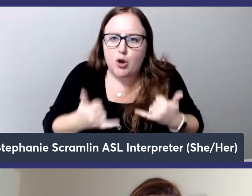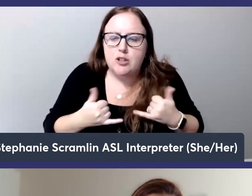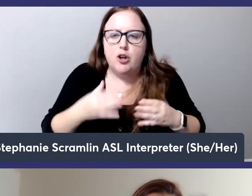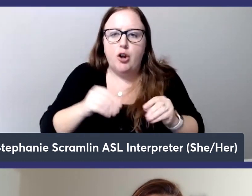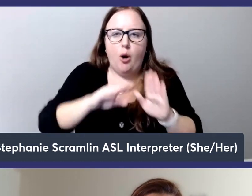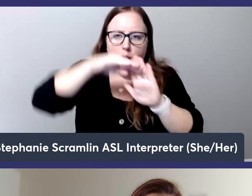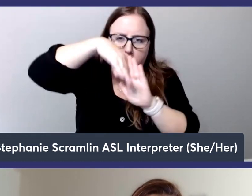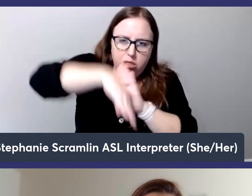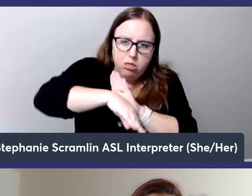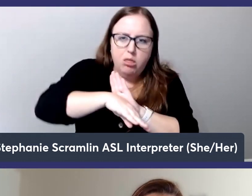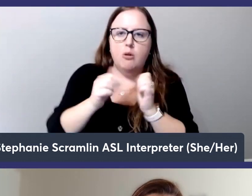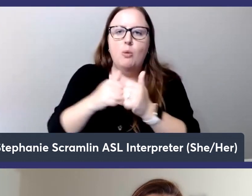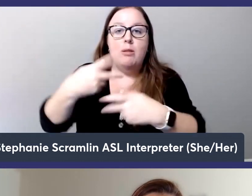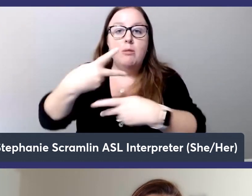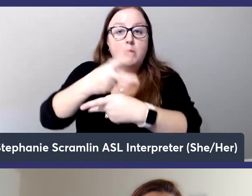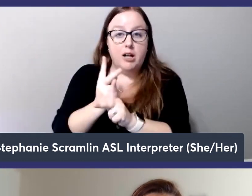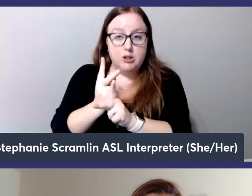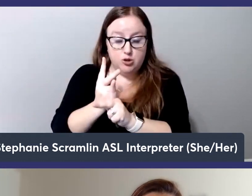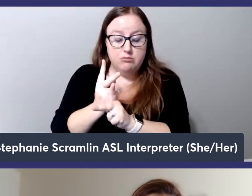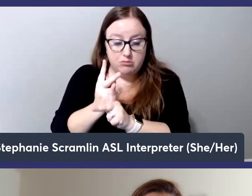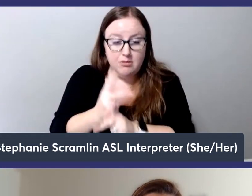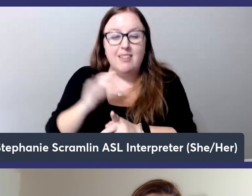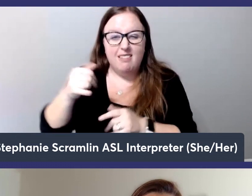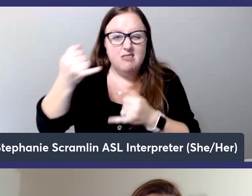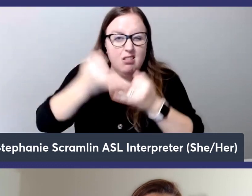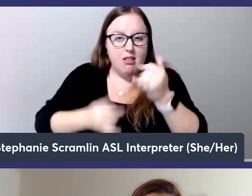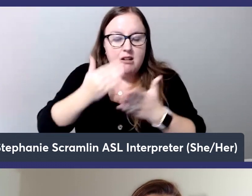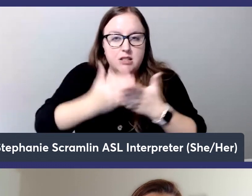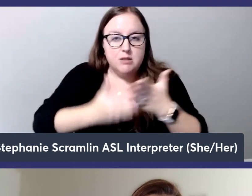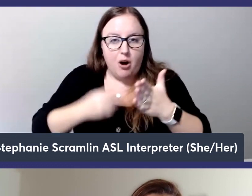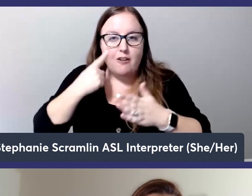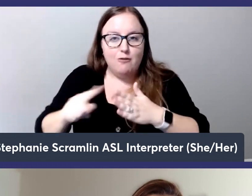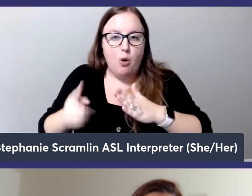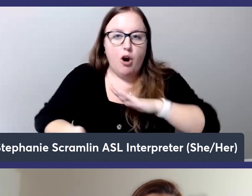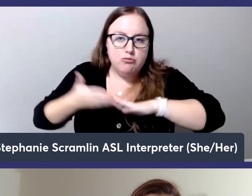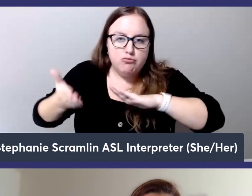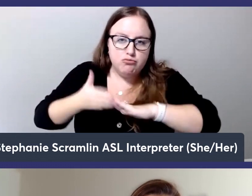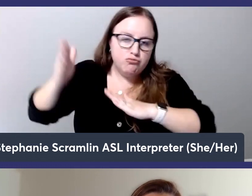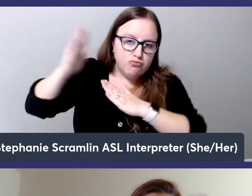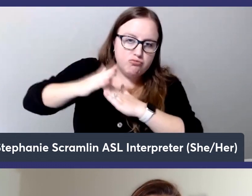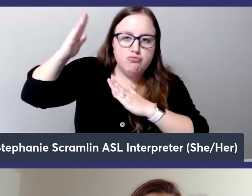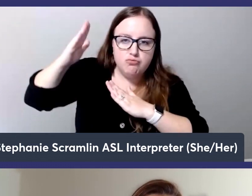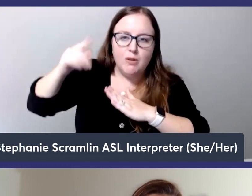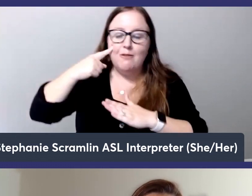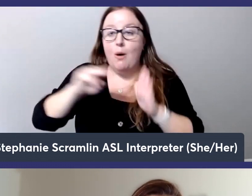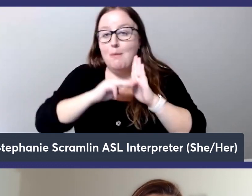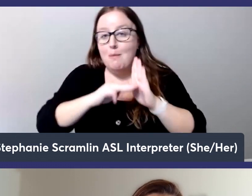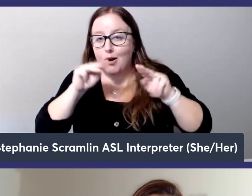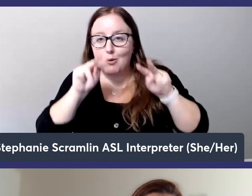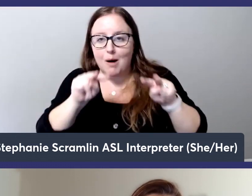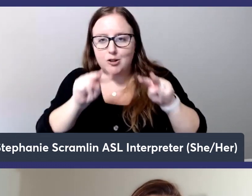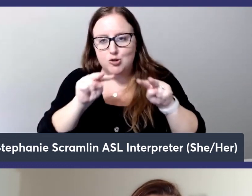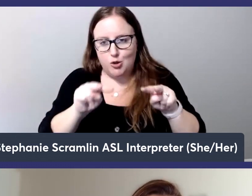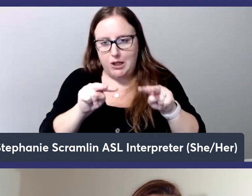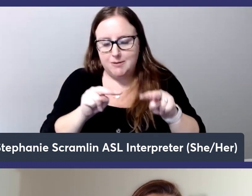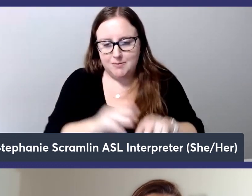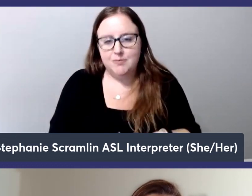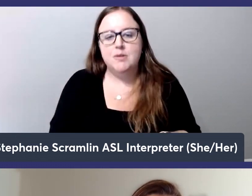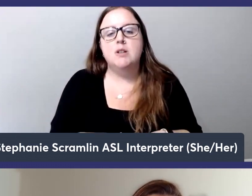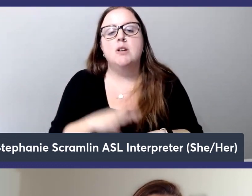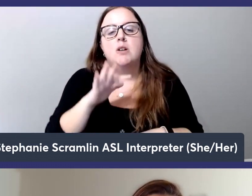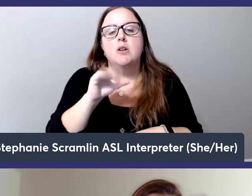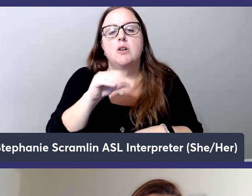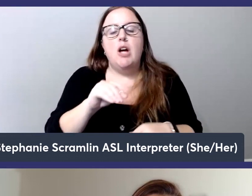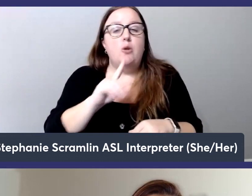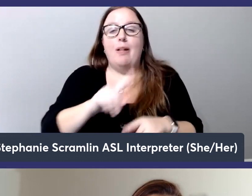production. So that's the last phase of operationalization, model monitoring, and all those aspects. It's a circle of